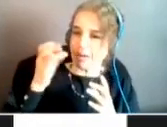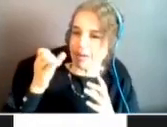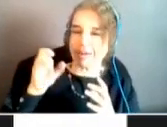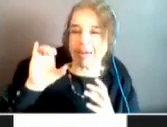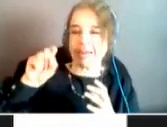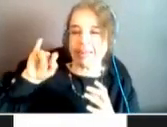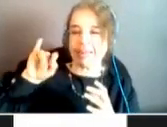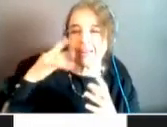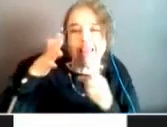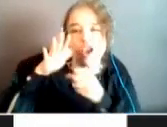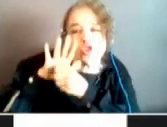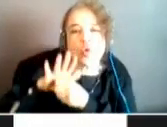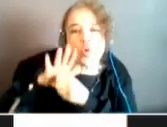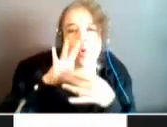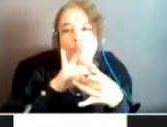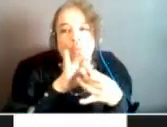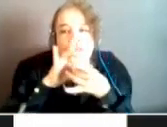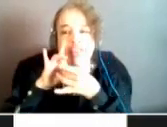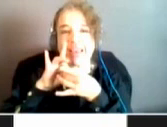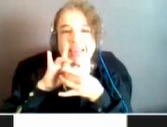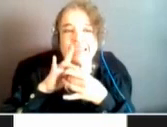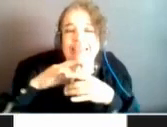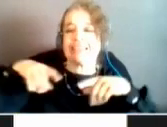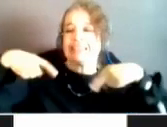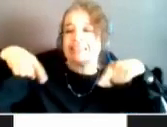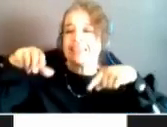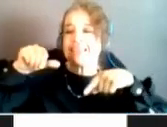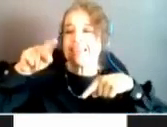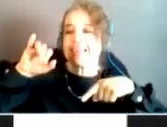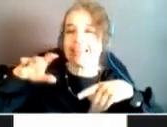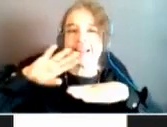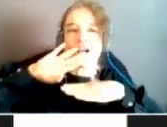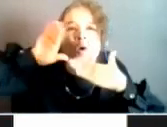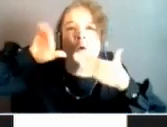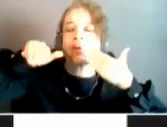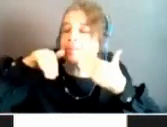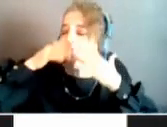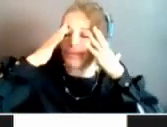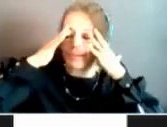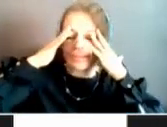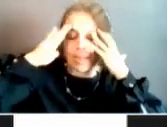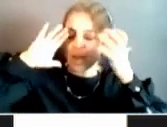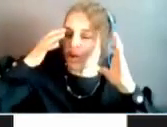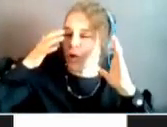of stress, certainly related to anxiety, this whole unpredictability, you know, is there